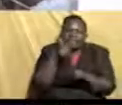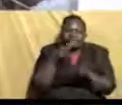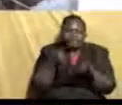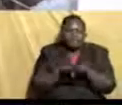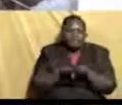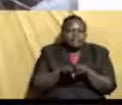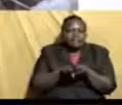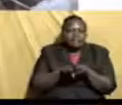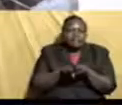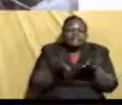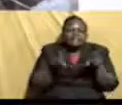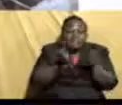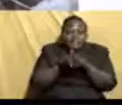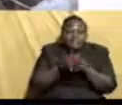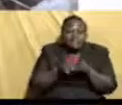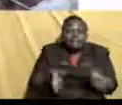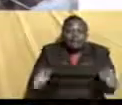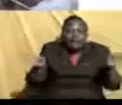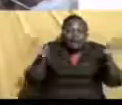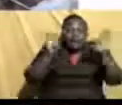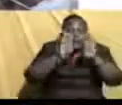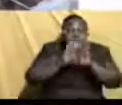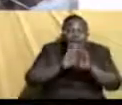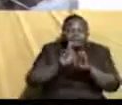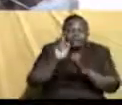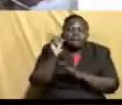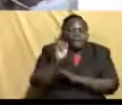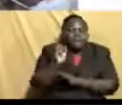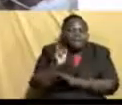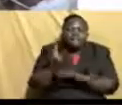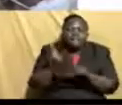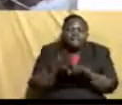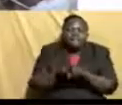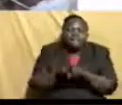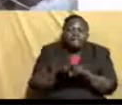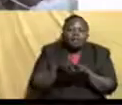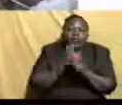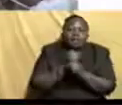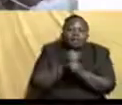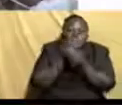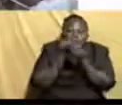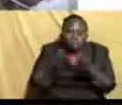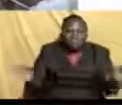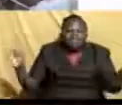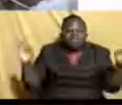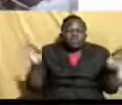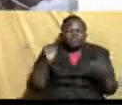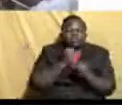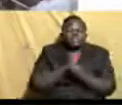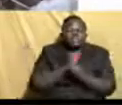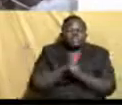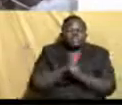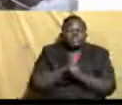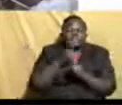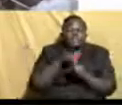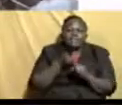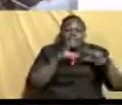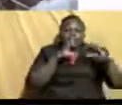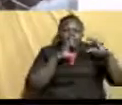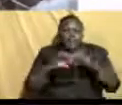immunities. However, it covers the president as long as they are performing official functions. The argument that the